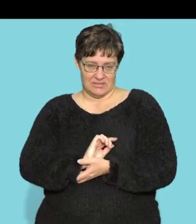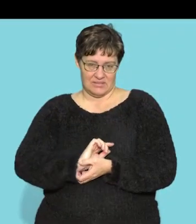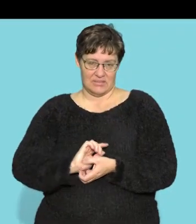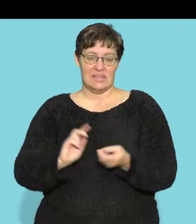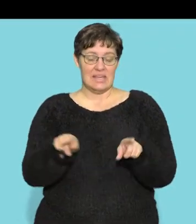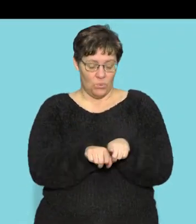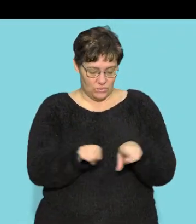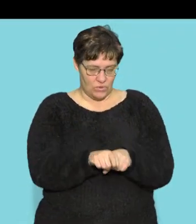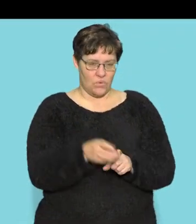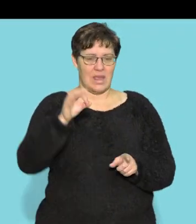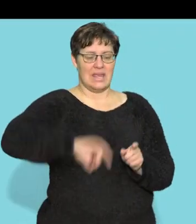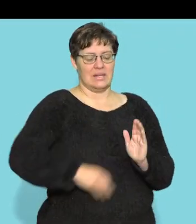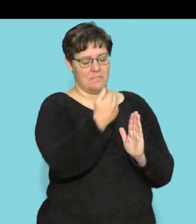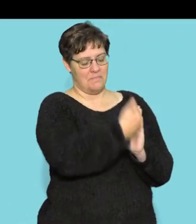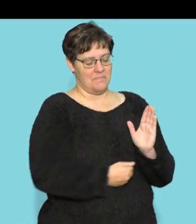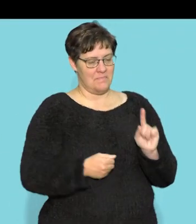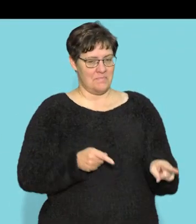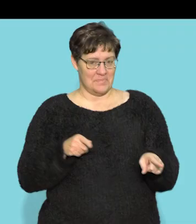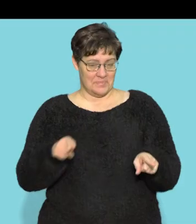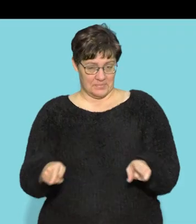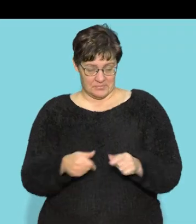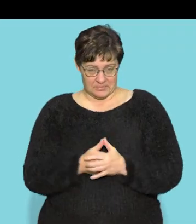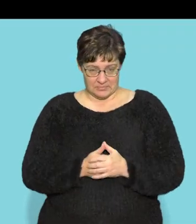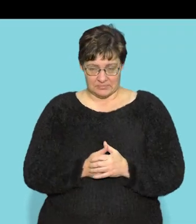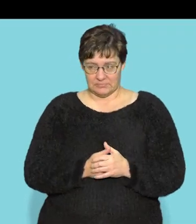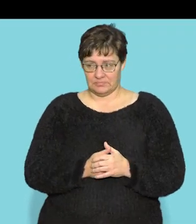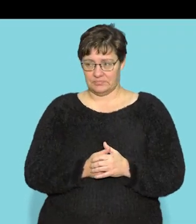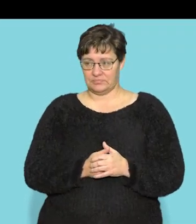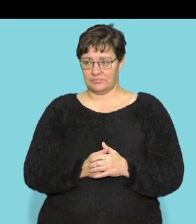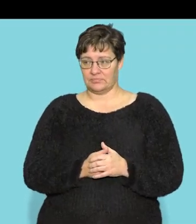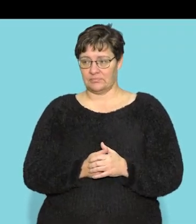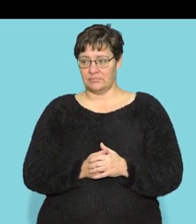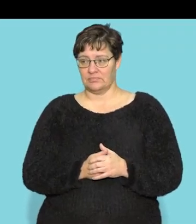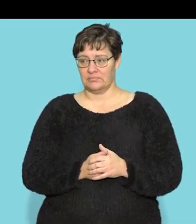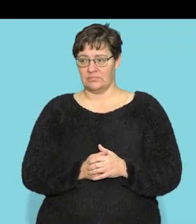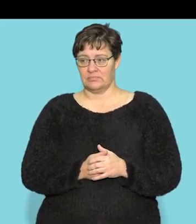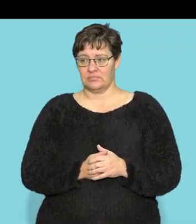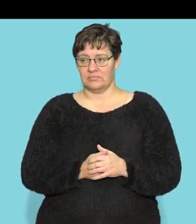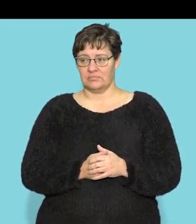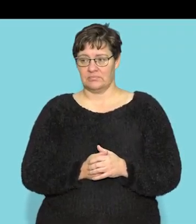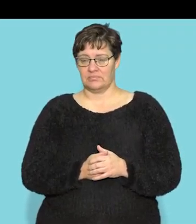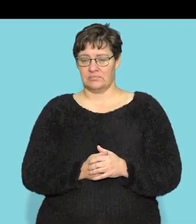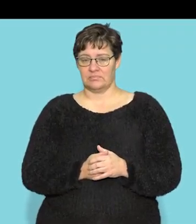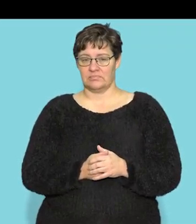your income statement, right? And it's going to impact on the balance sheet.